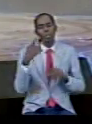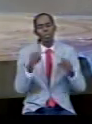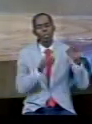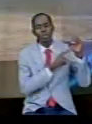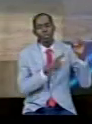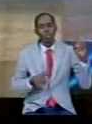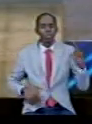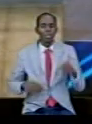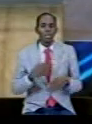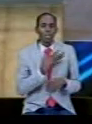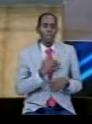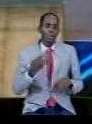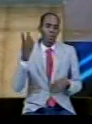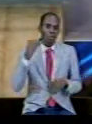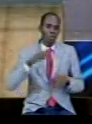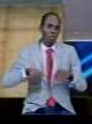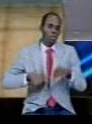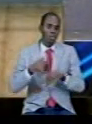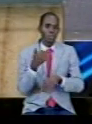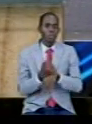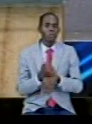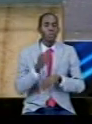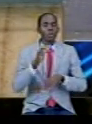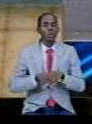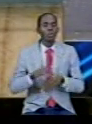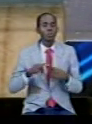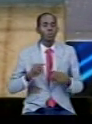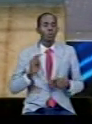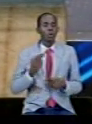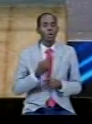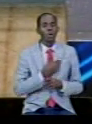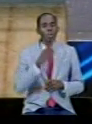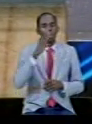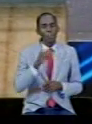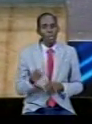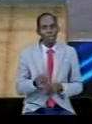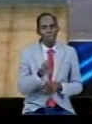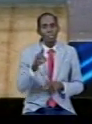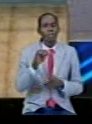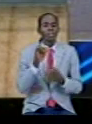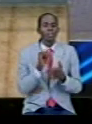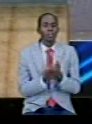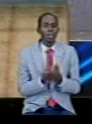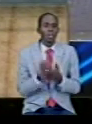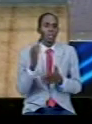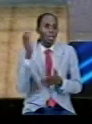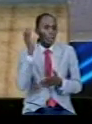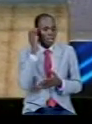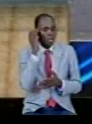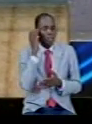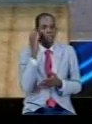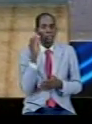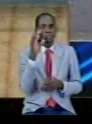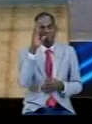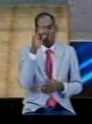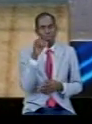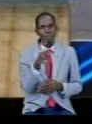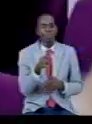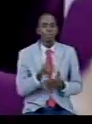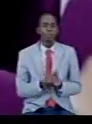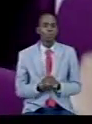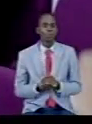was confirmed unto us by them that heard